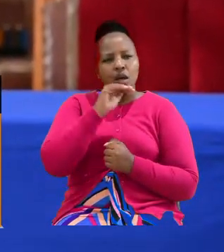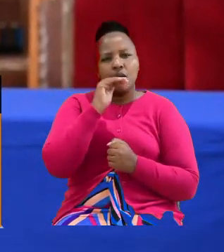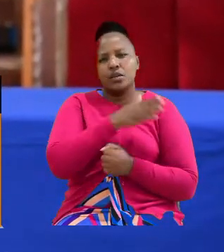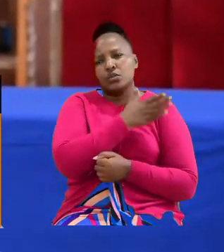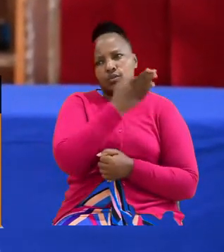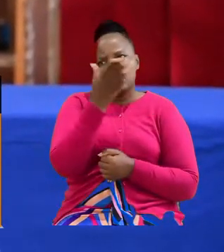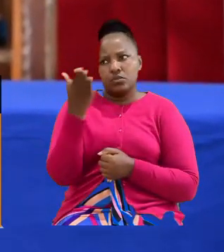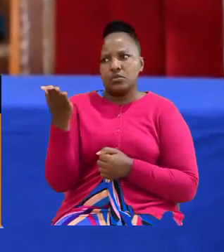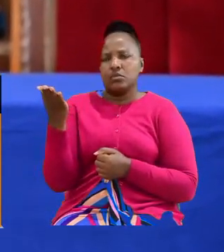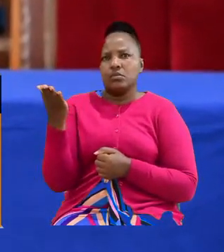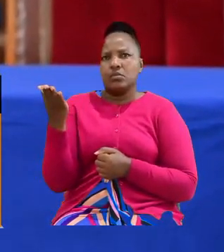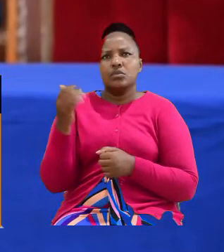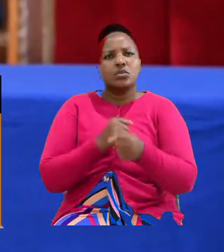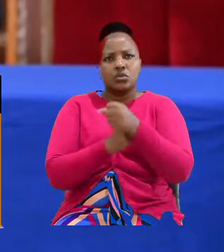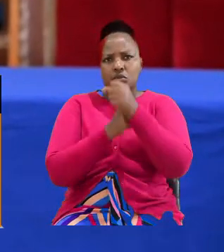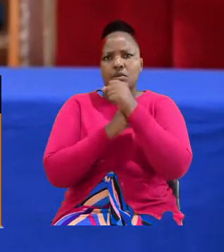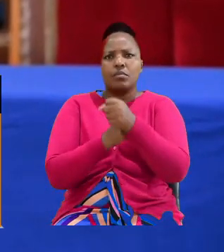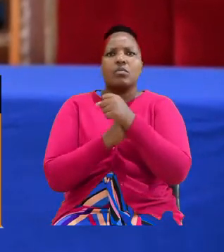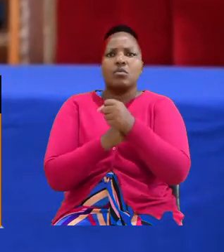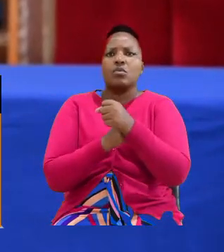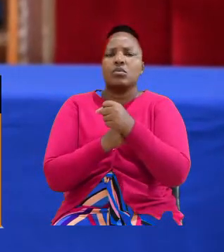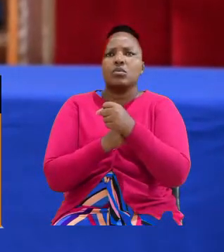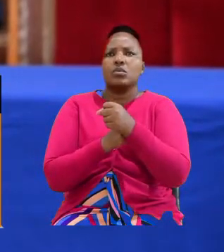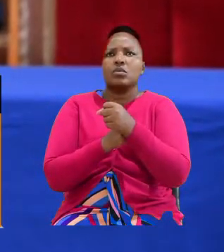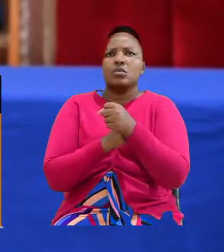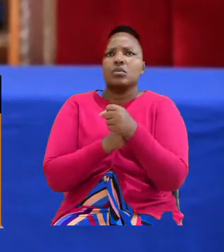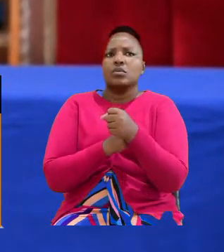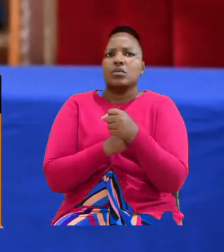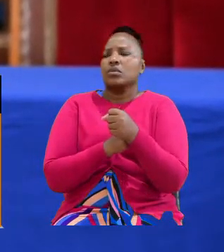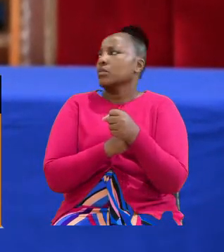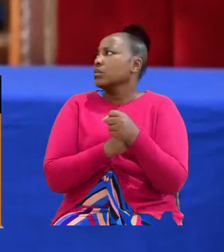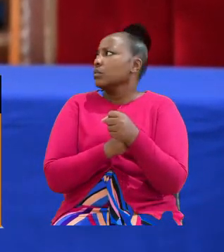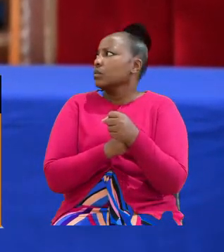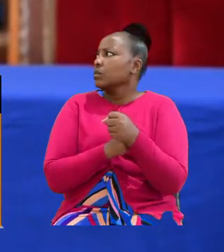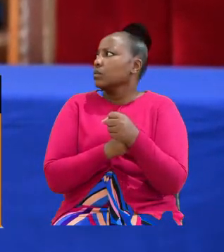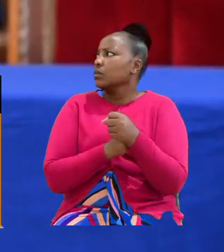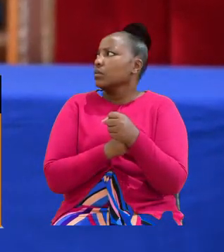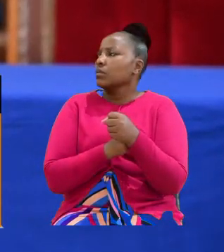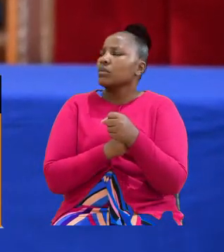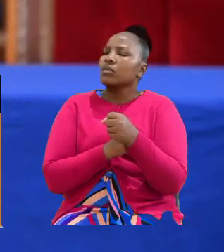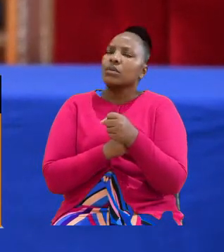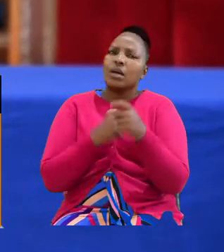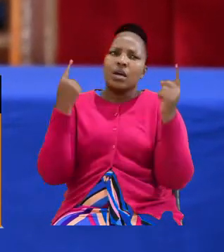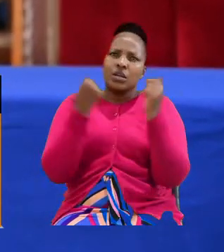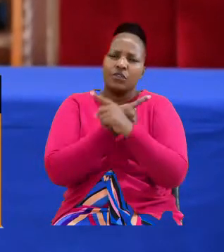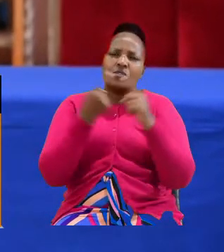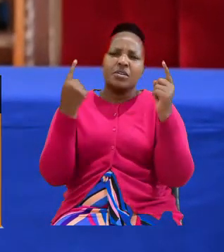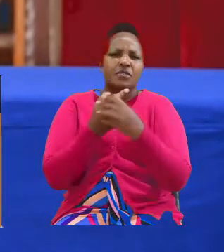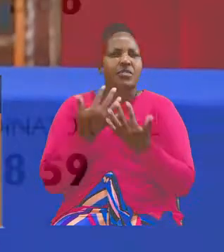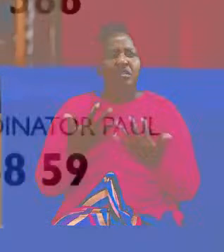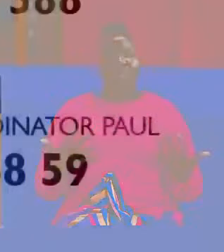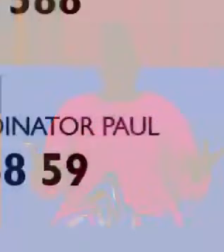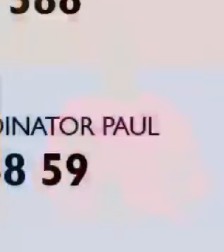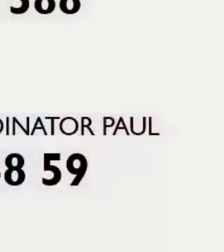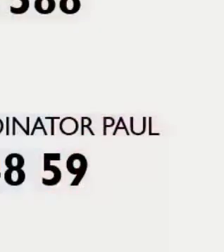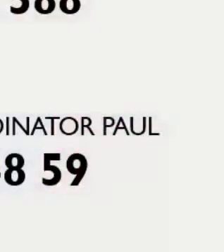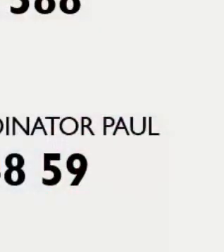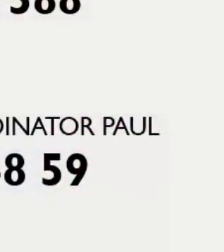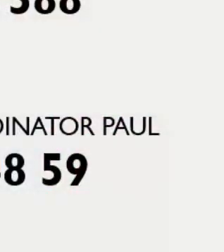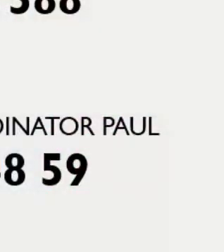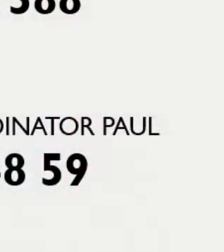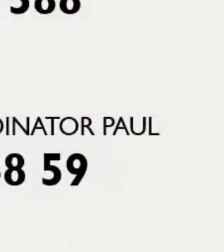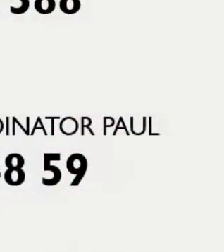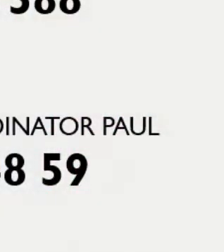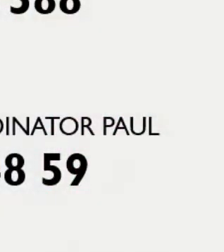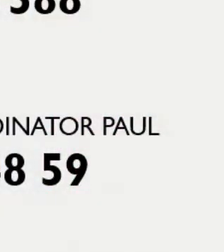with you to stand with us for those things that have been read, you know, adult diapers, dry foods,